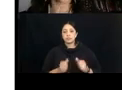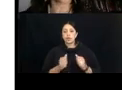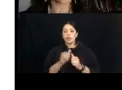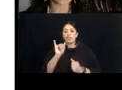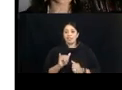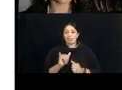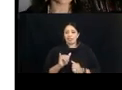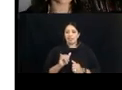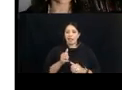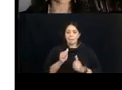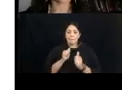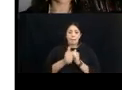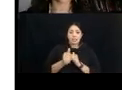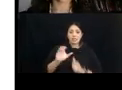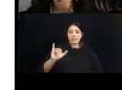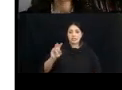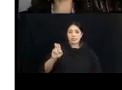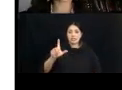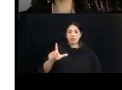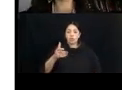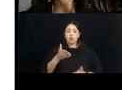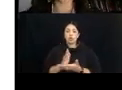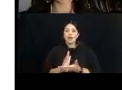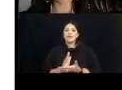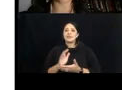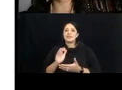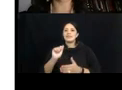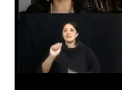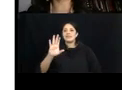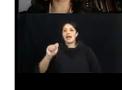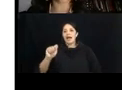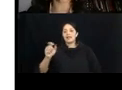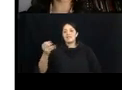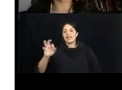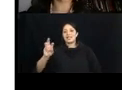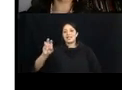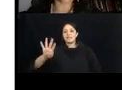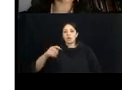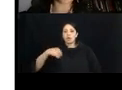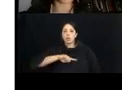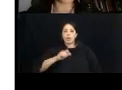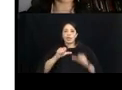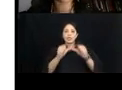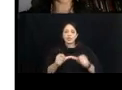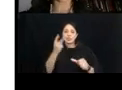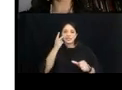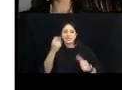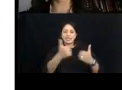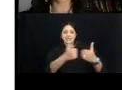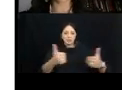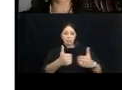of the Civil Rights Act of 1964, we continue to see the segregation of African-American